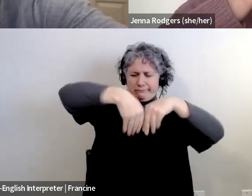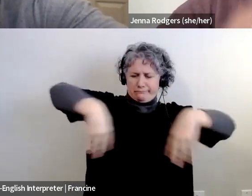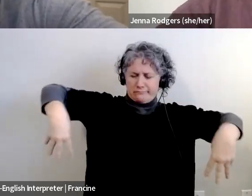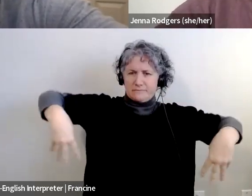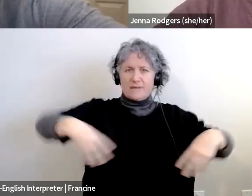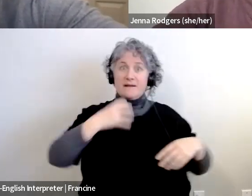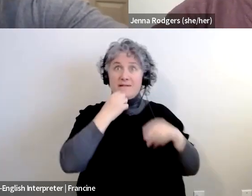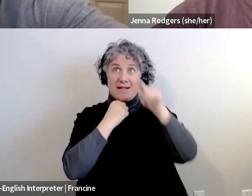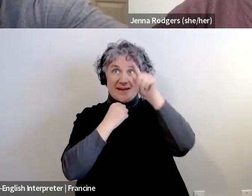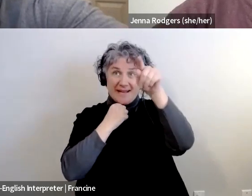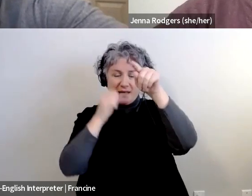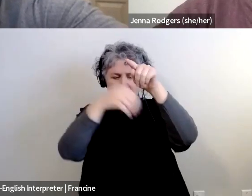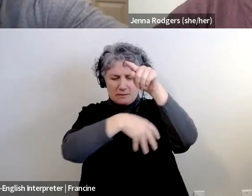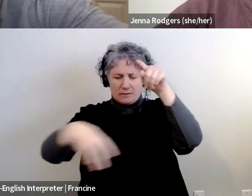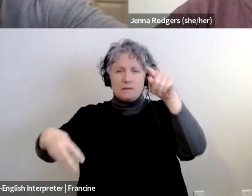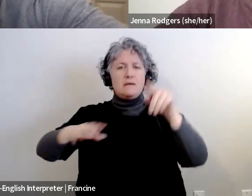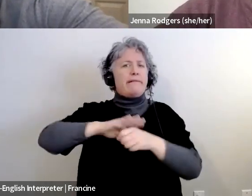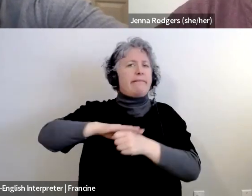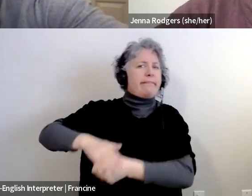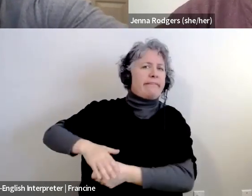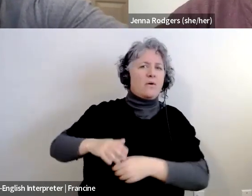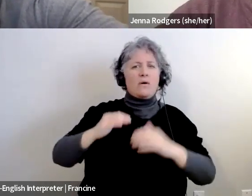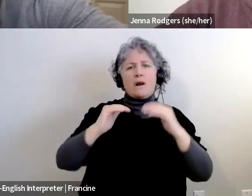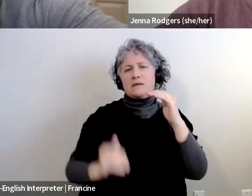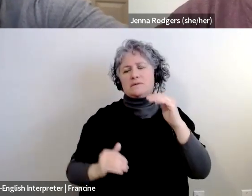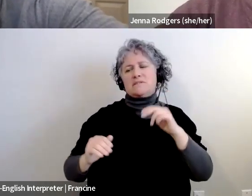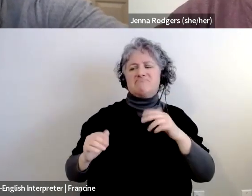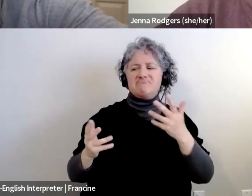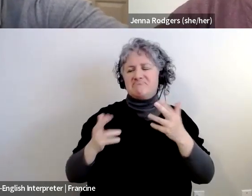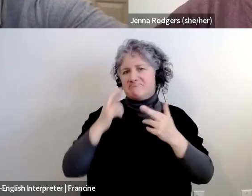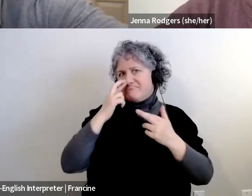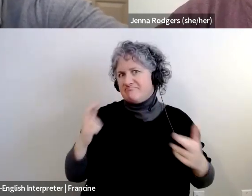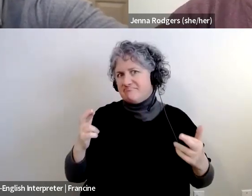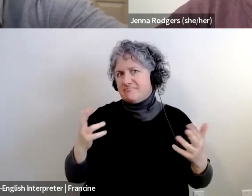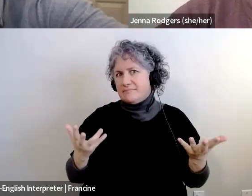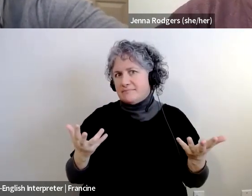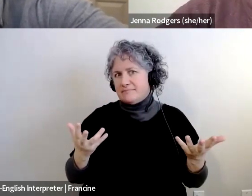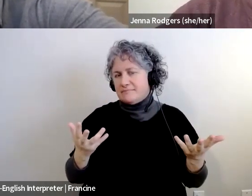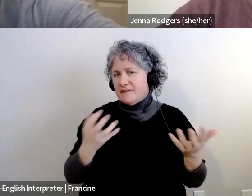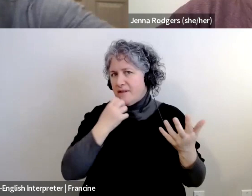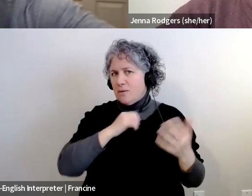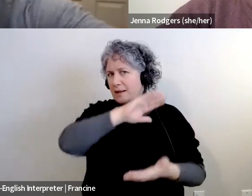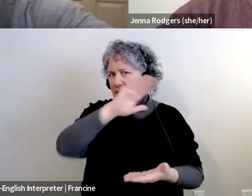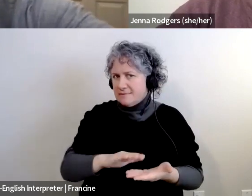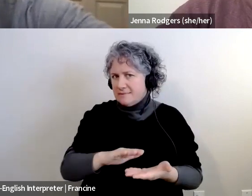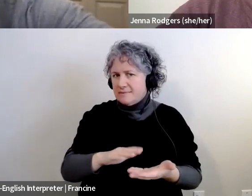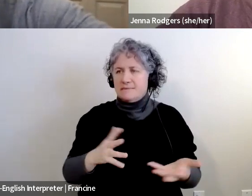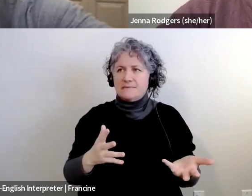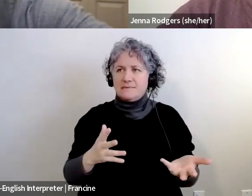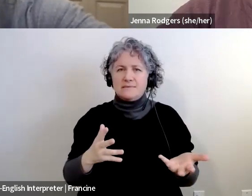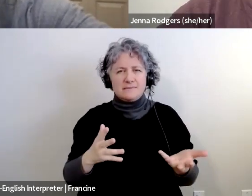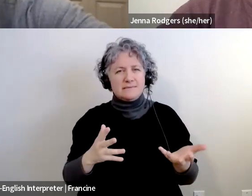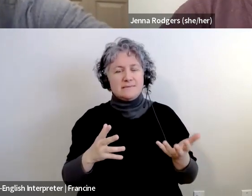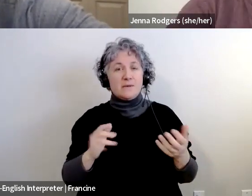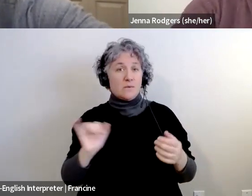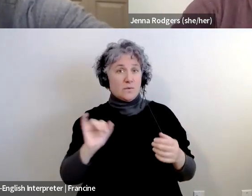folks that can mean that other people get treated with less value. And so I think it's that it speaks to that. This pyramid too,